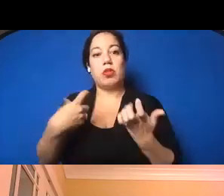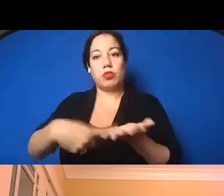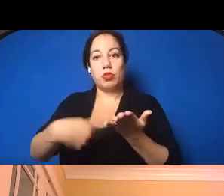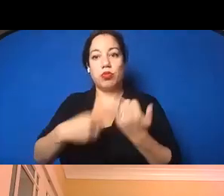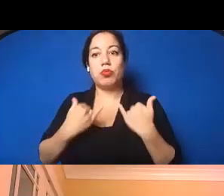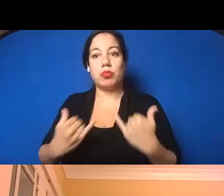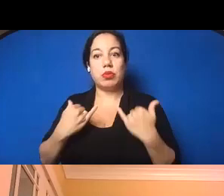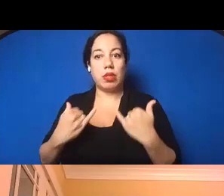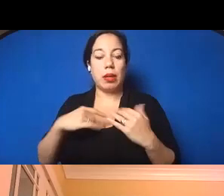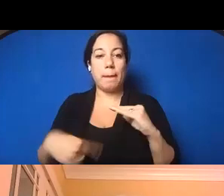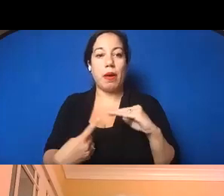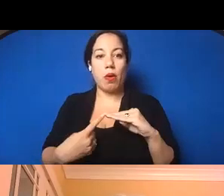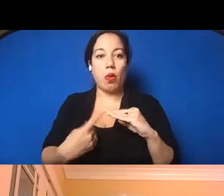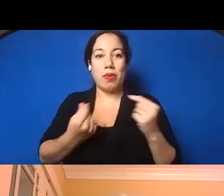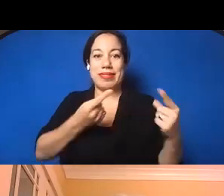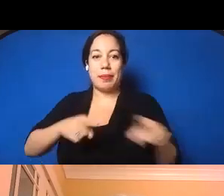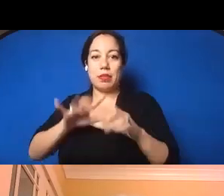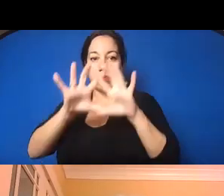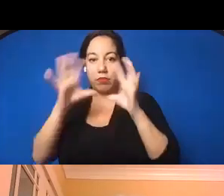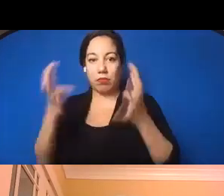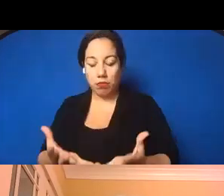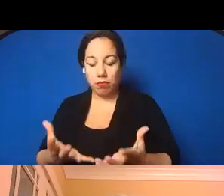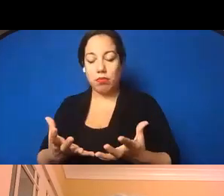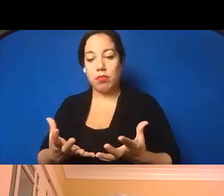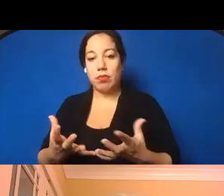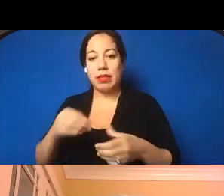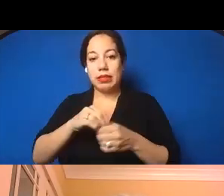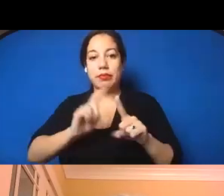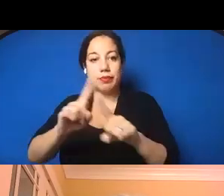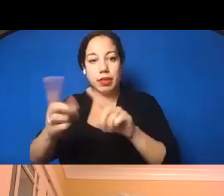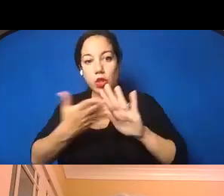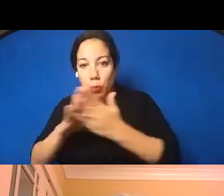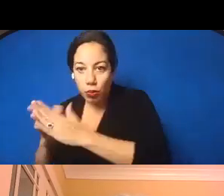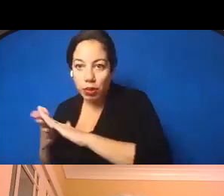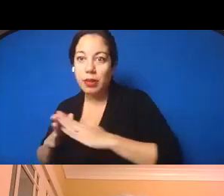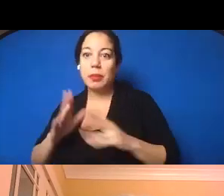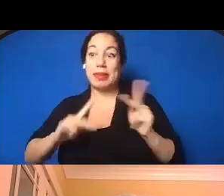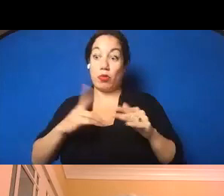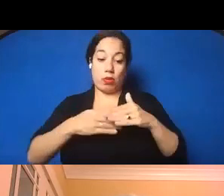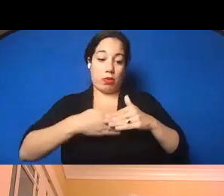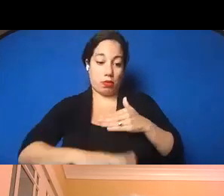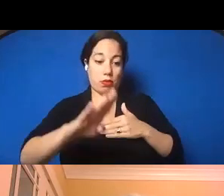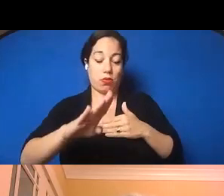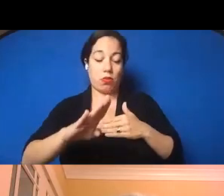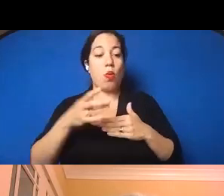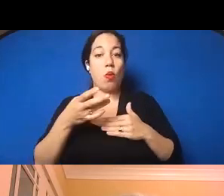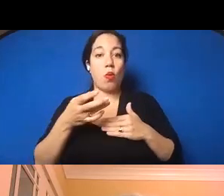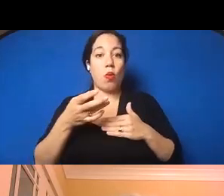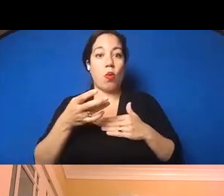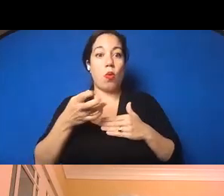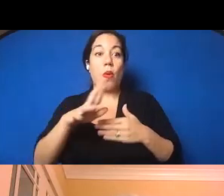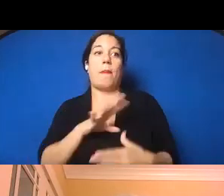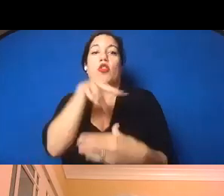about what's happening around the world when communities and people who are giving birth or anticipating giving